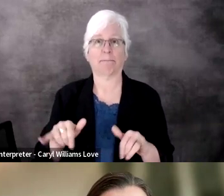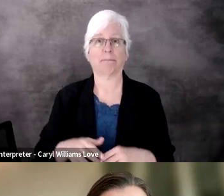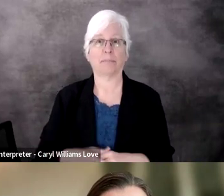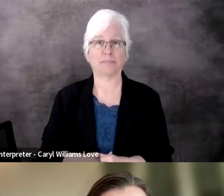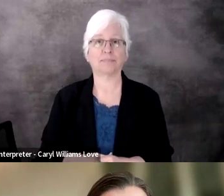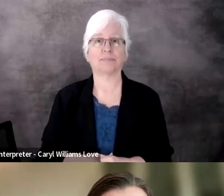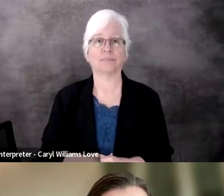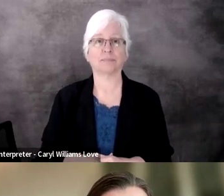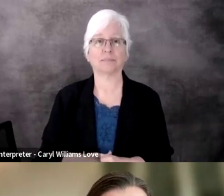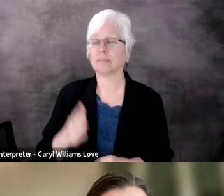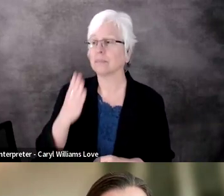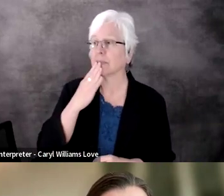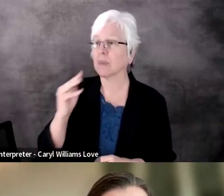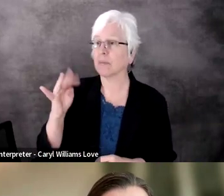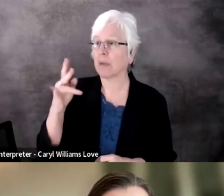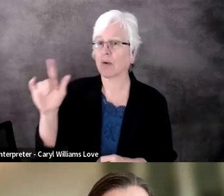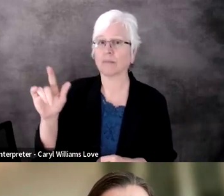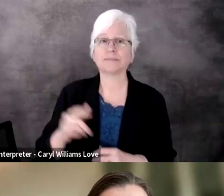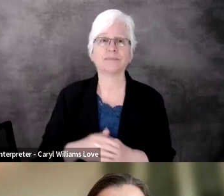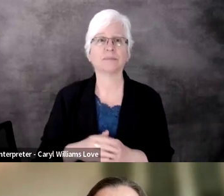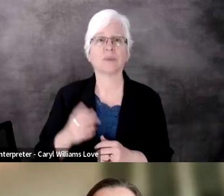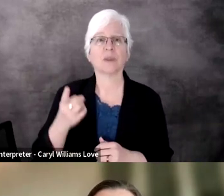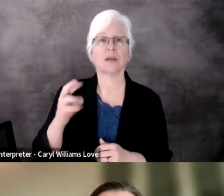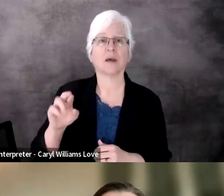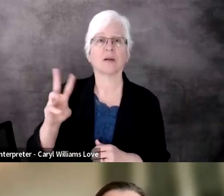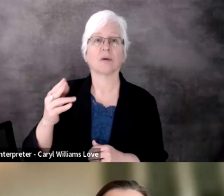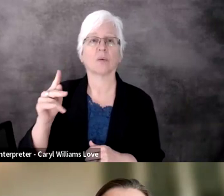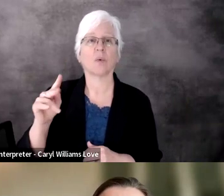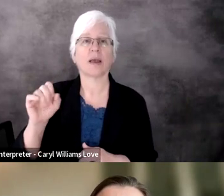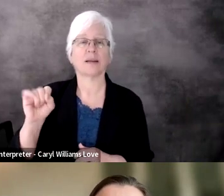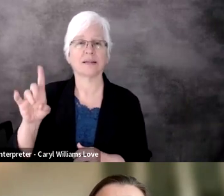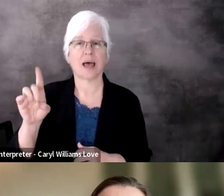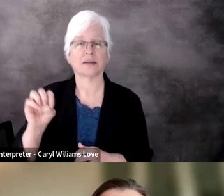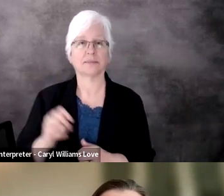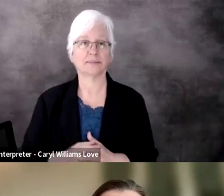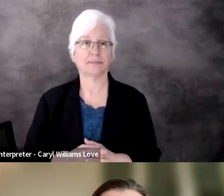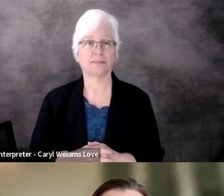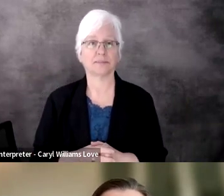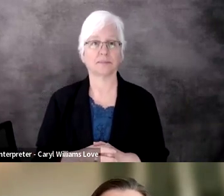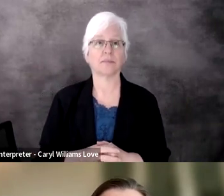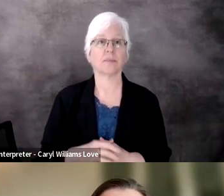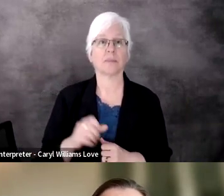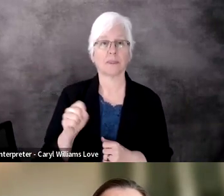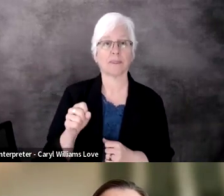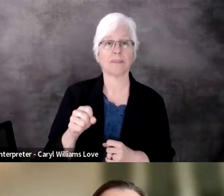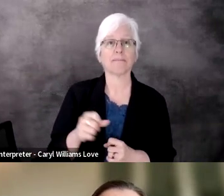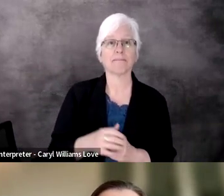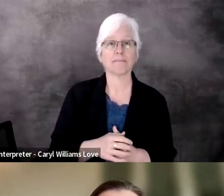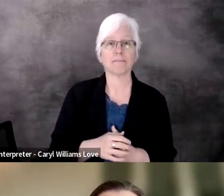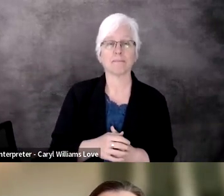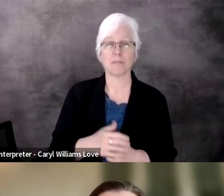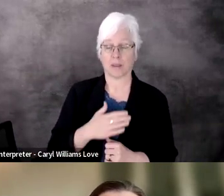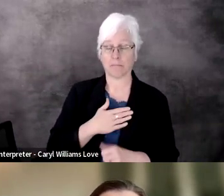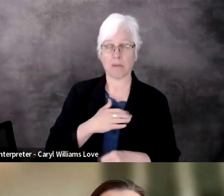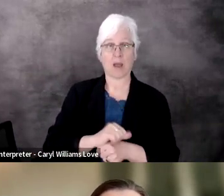Thank you, Michael. And then Dr. Whiteside. Yeah, thanks. I'm answering this question from the perspective of my work as an